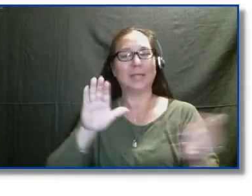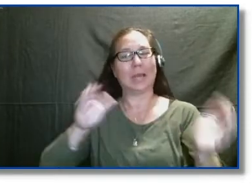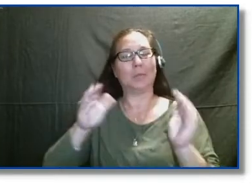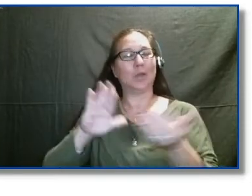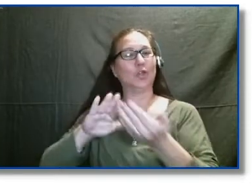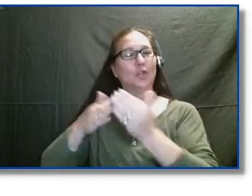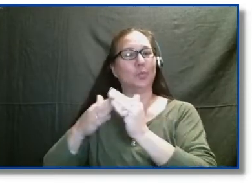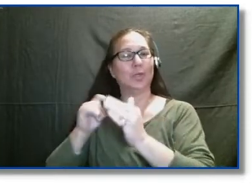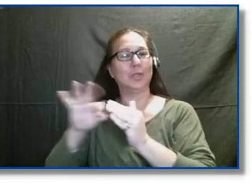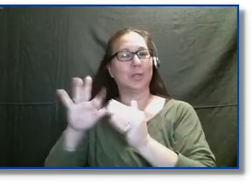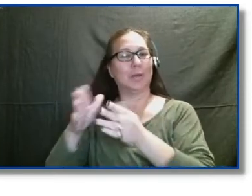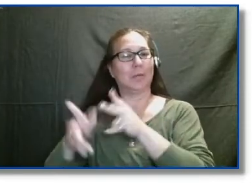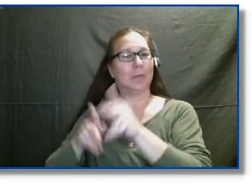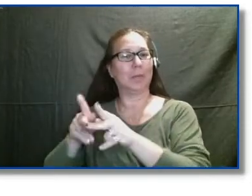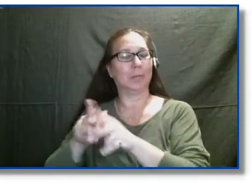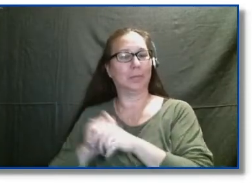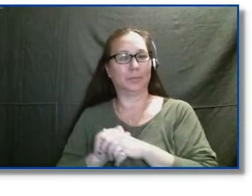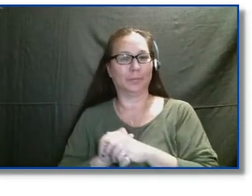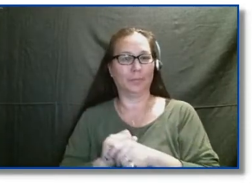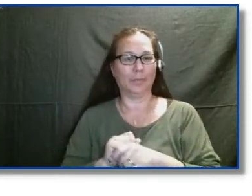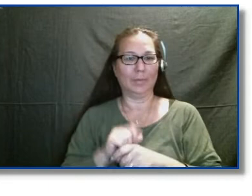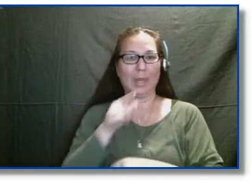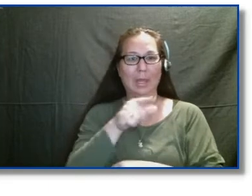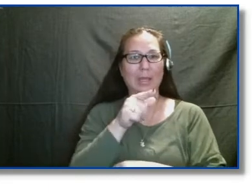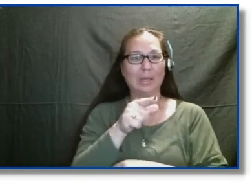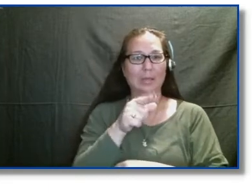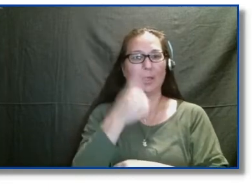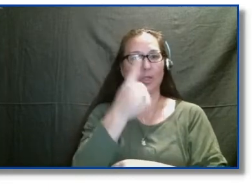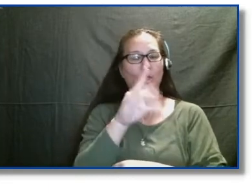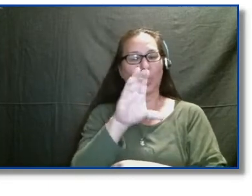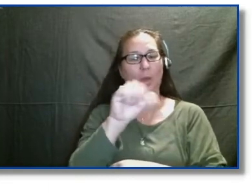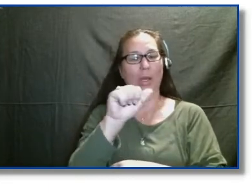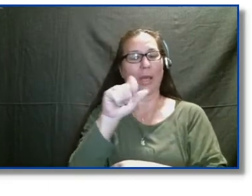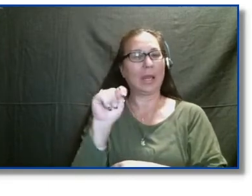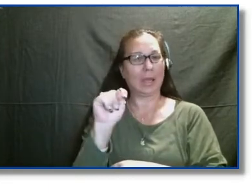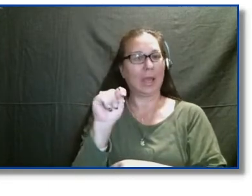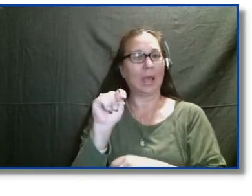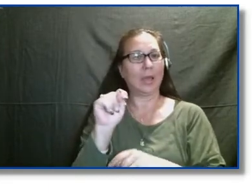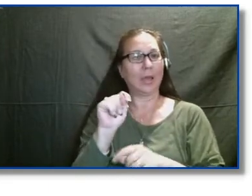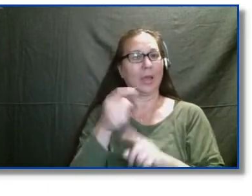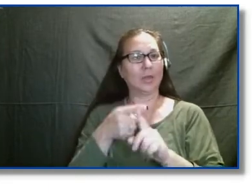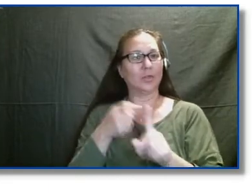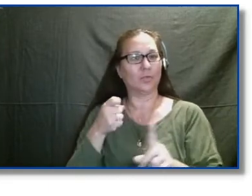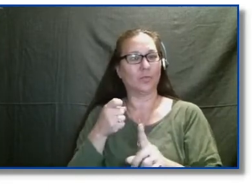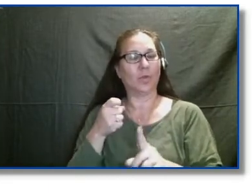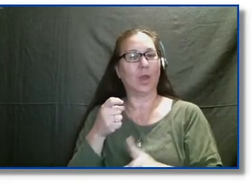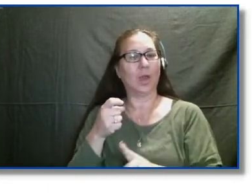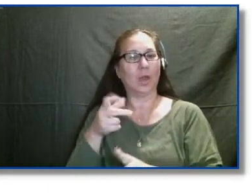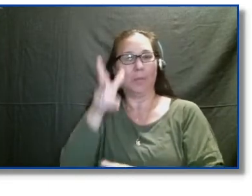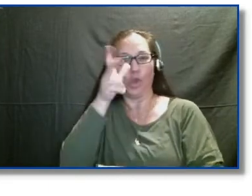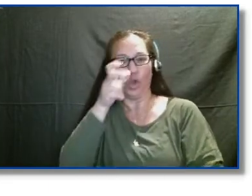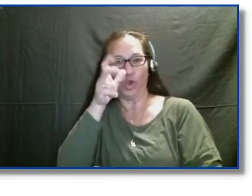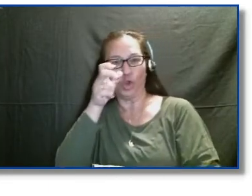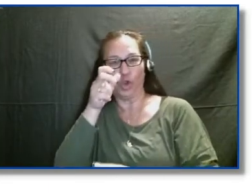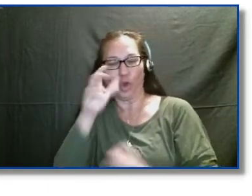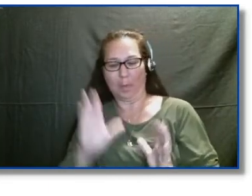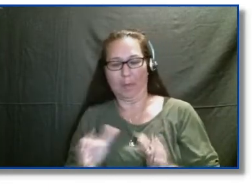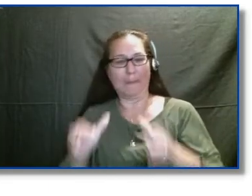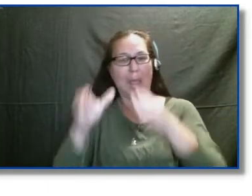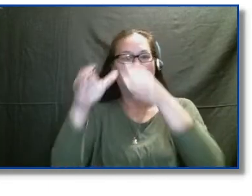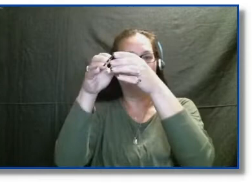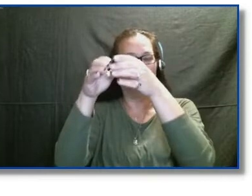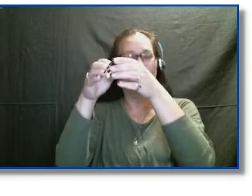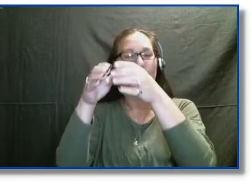These are negative casts of these termite mounds. These are actually poured in Namibia into abandoned termite mounds. So